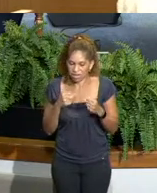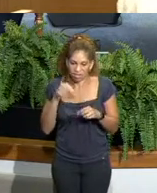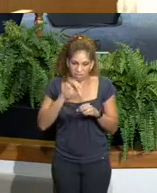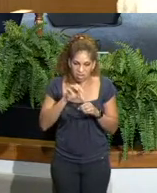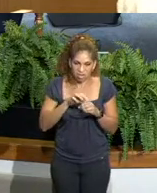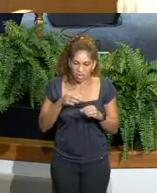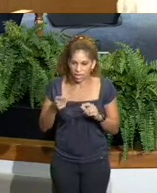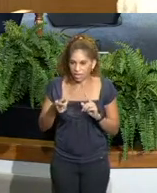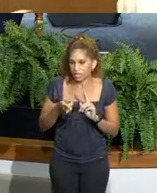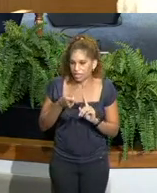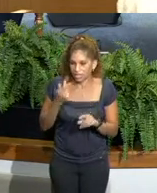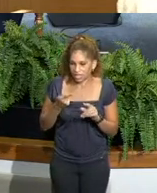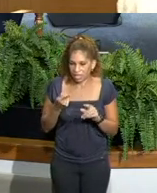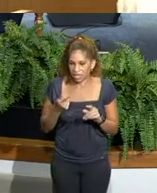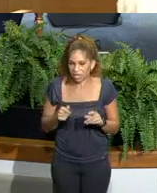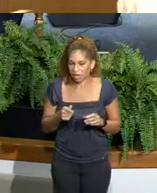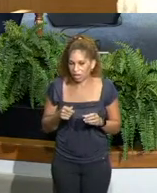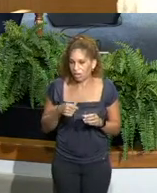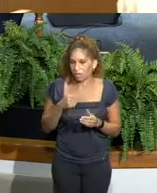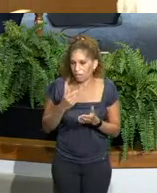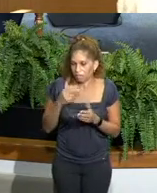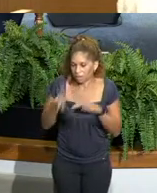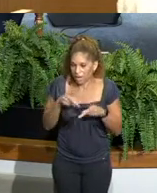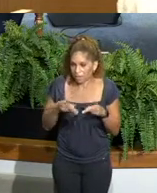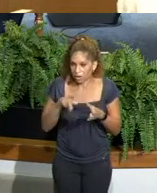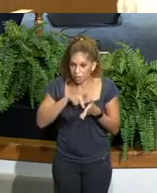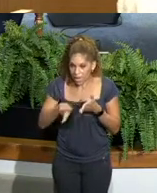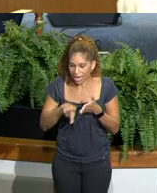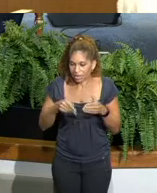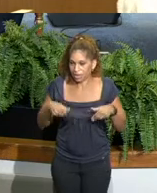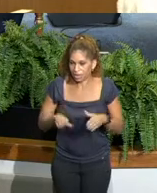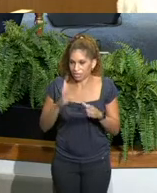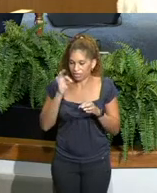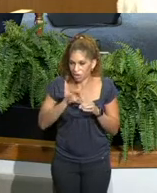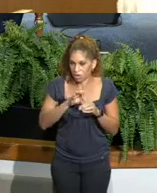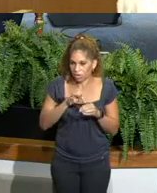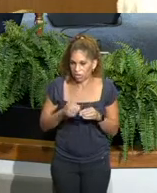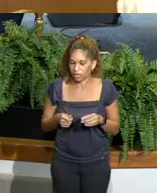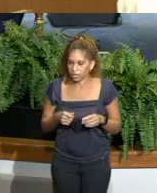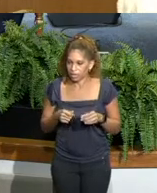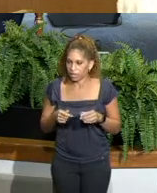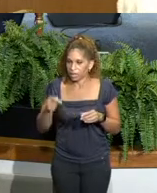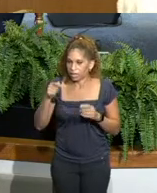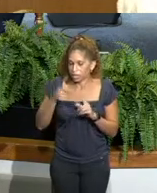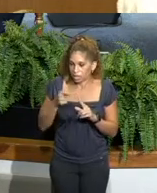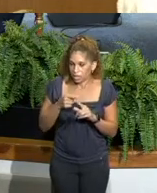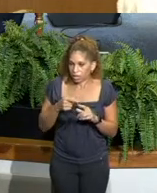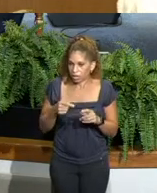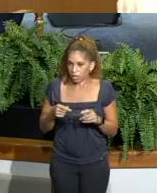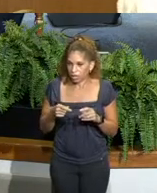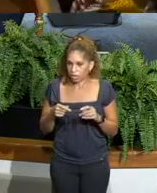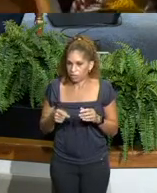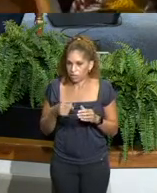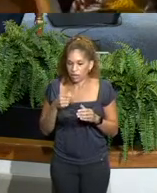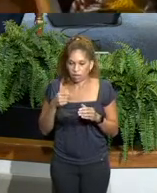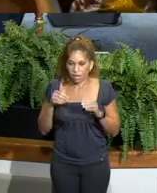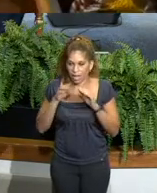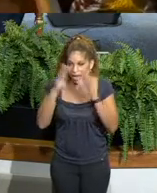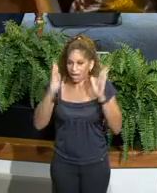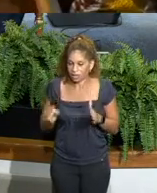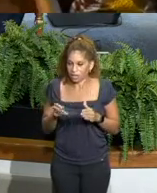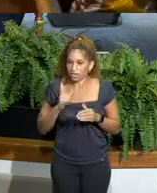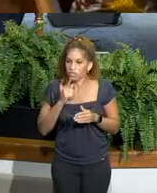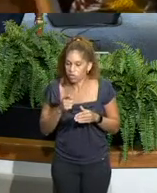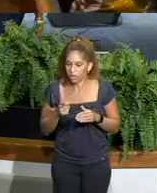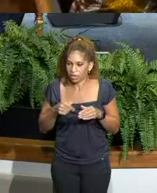Until low-wage workers are organized and paid, let's vote. Until affordable housing is real, let's vote. Until voting rights